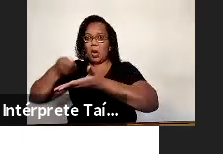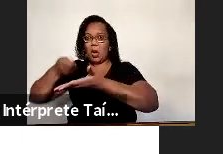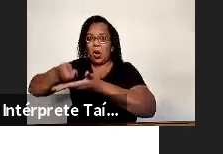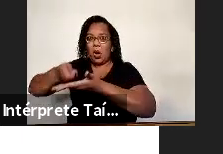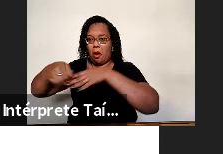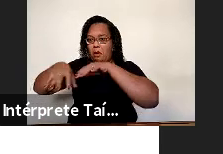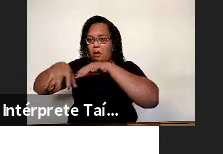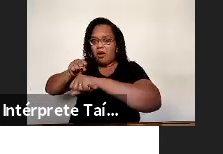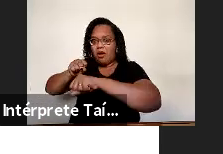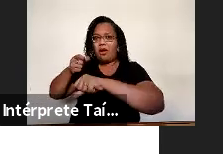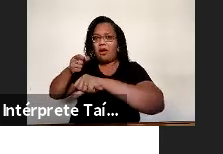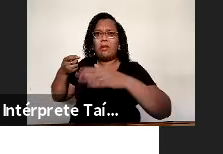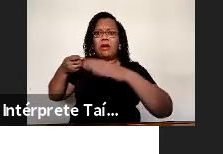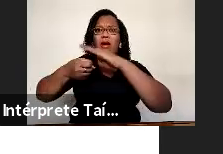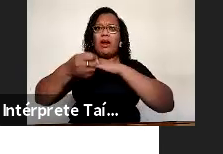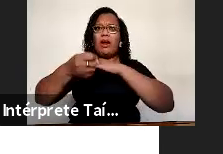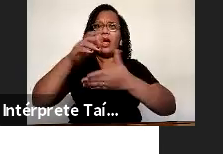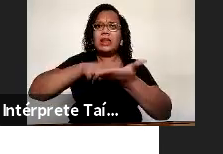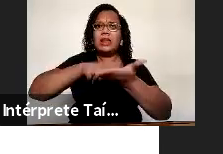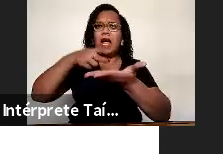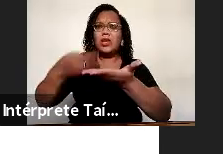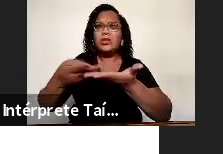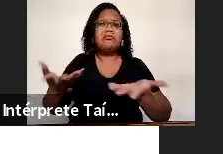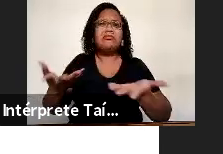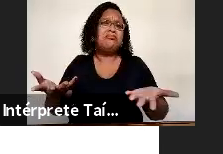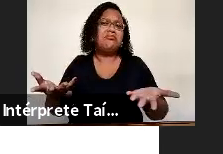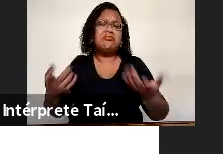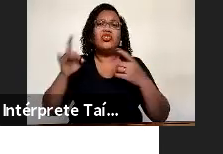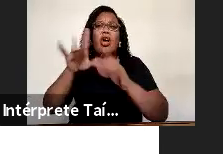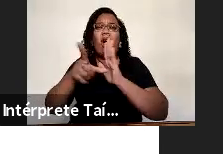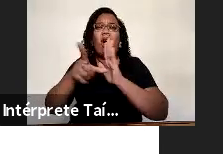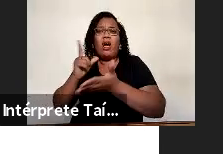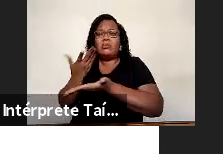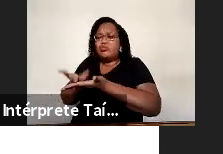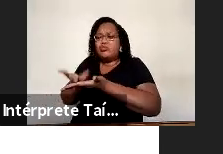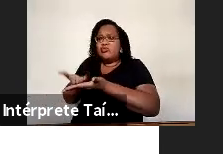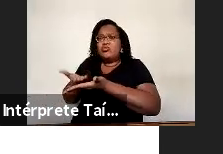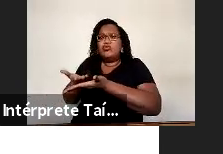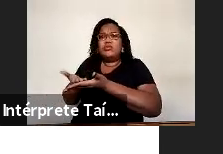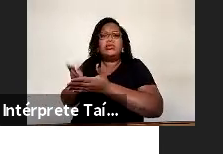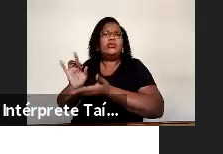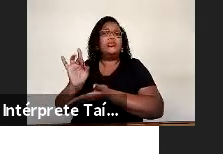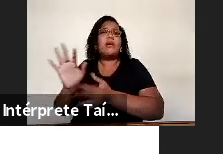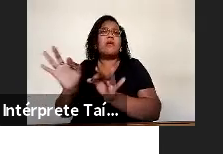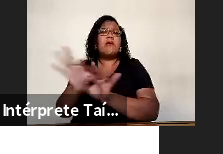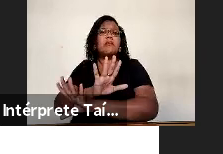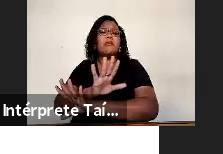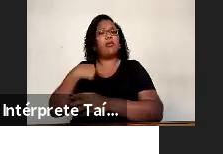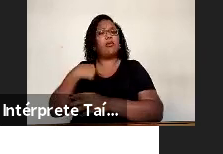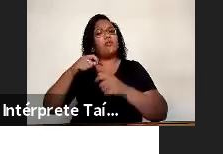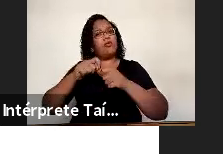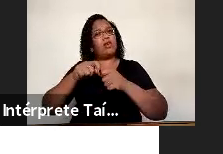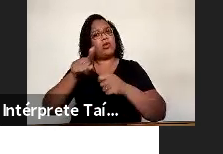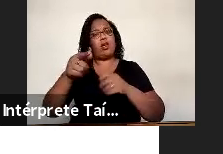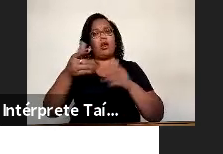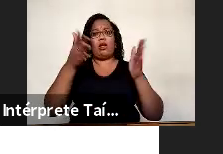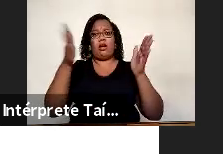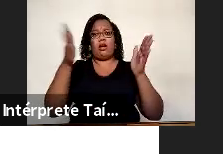that's what I do for the Oscars. Of course, during the Oscar season, I will always, you know, go a lot to the movies, of course, and